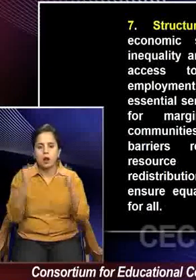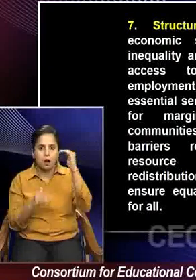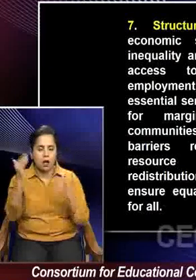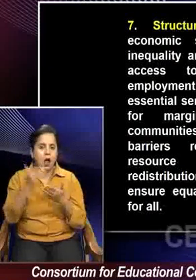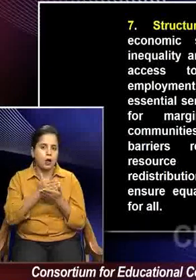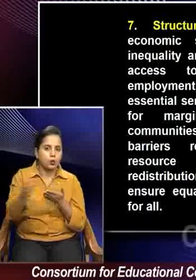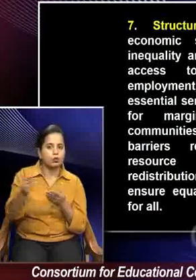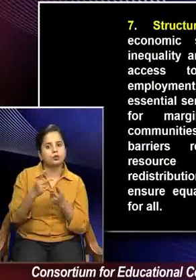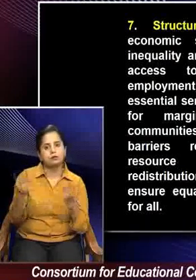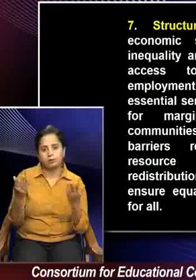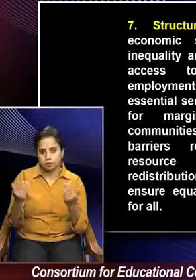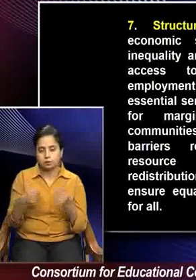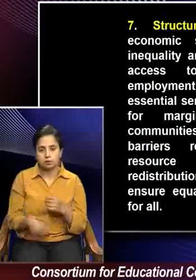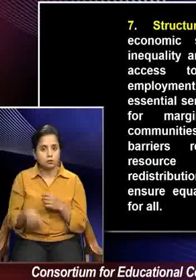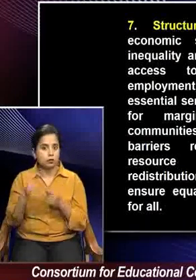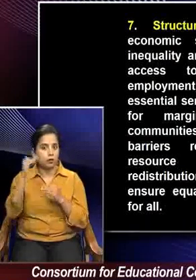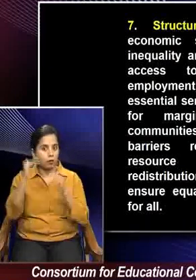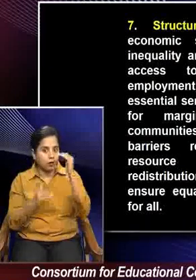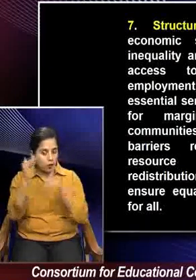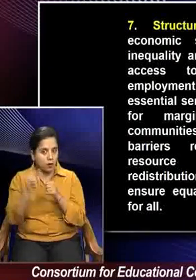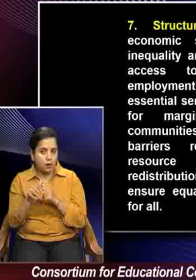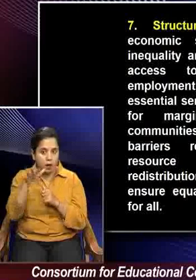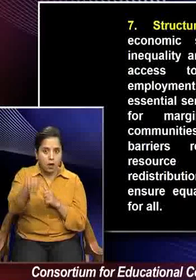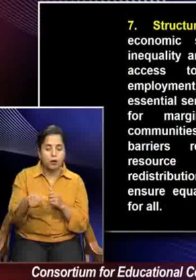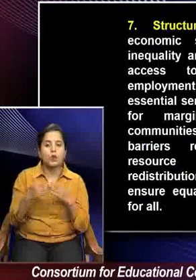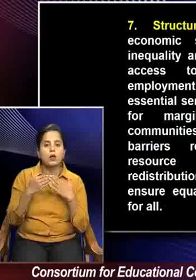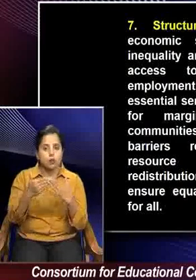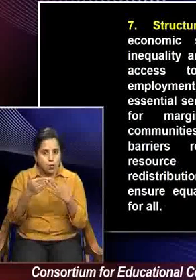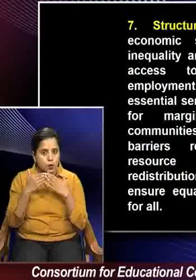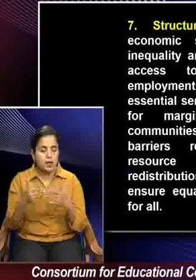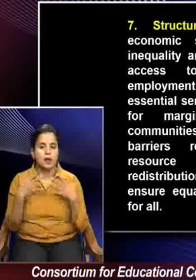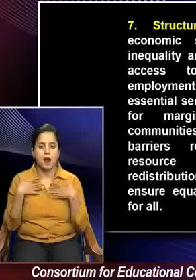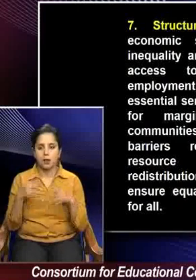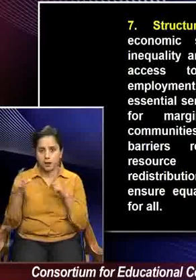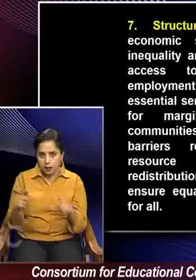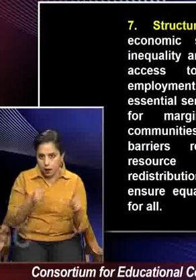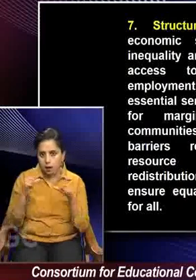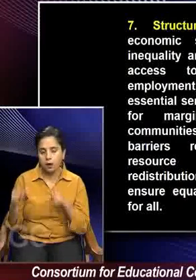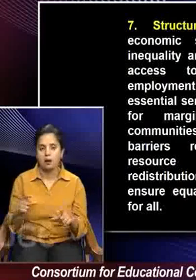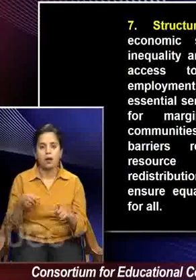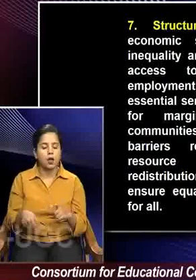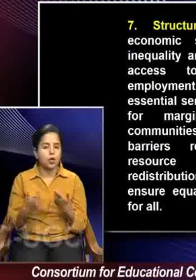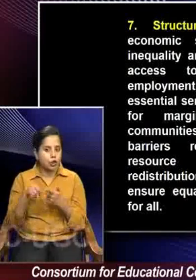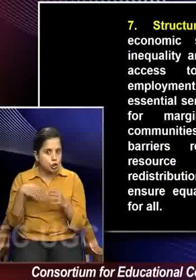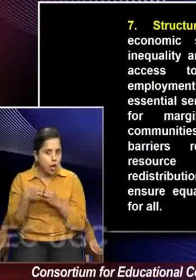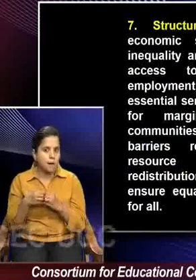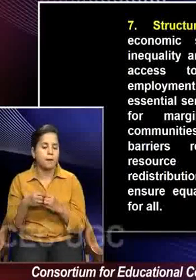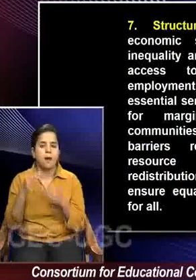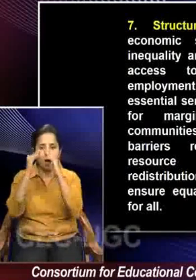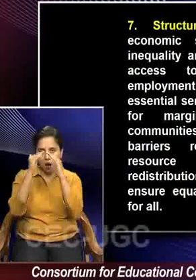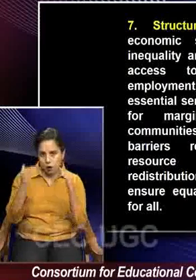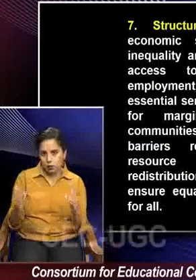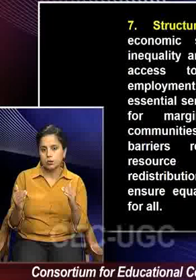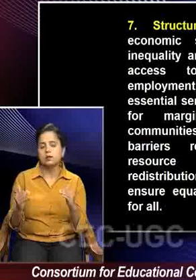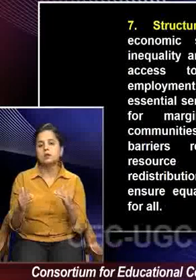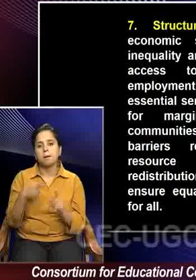exclusion. Inequalities in access to education, healthcare, employment, housing,